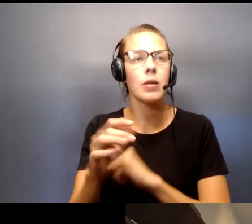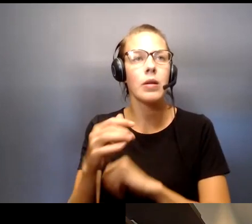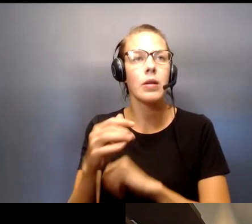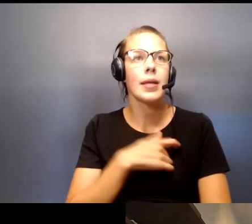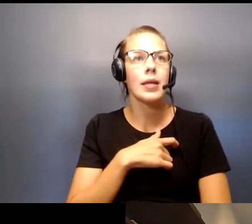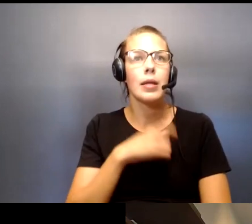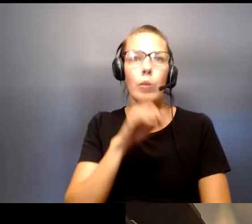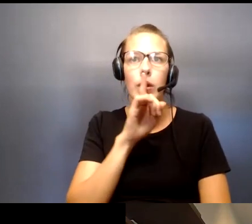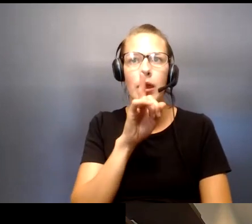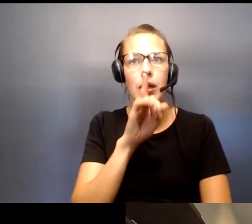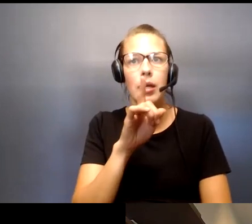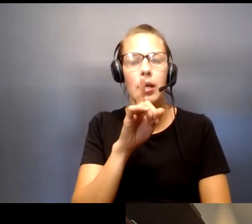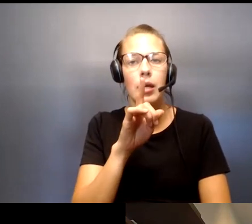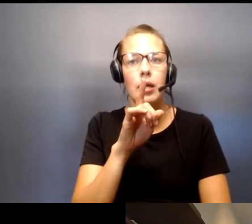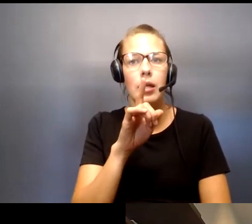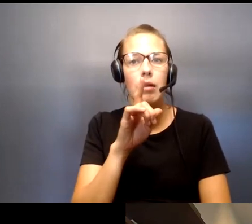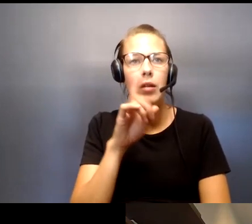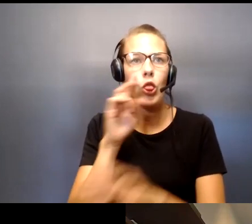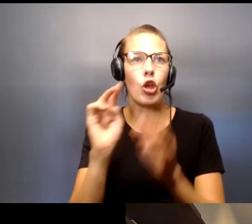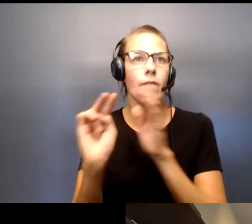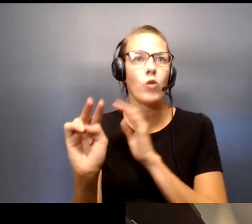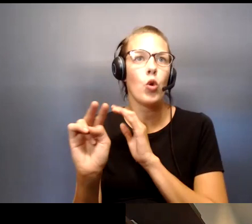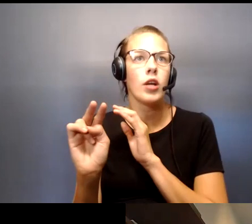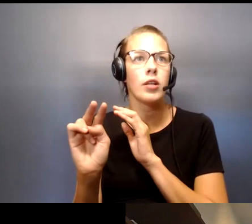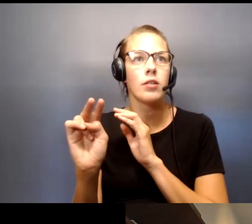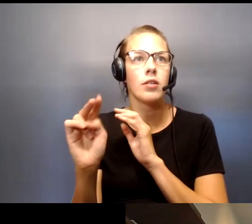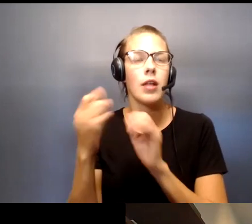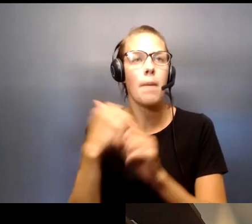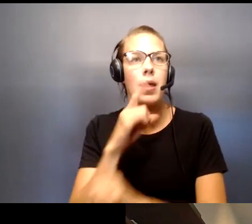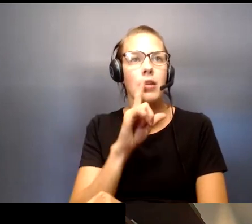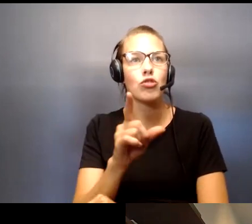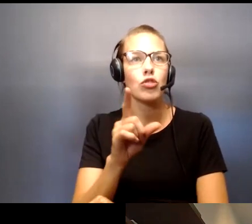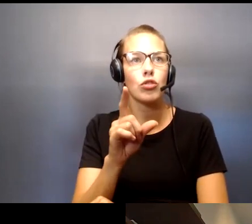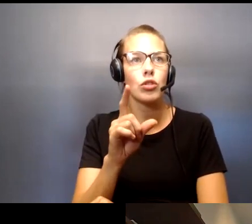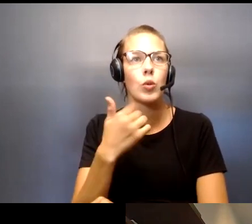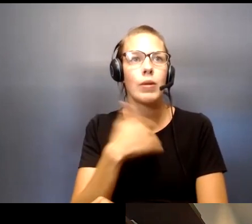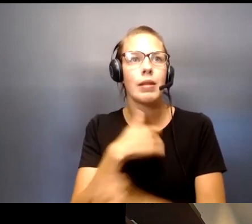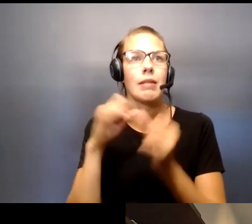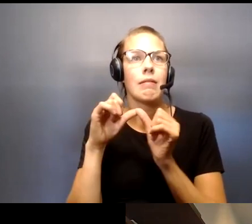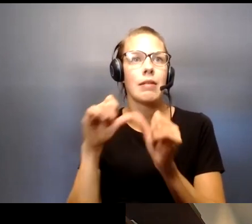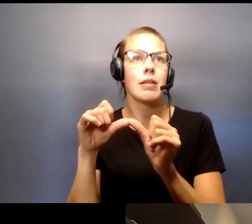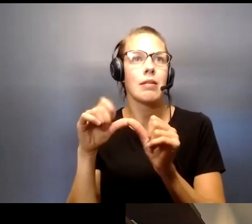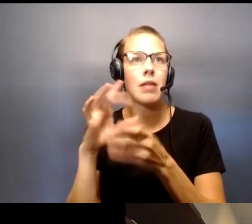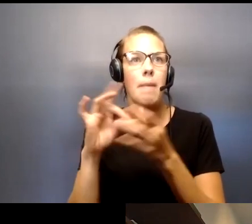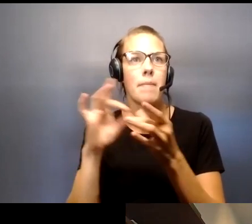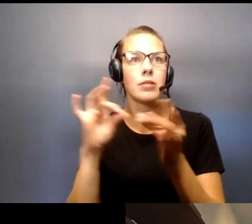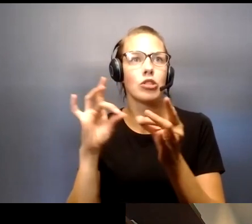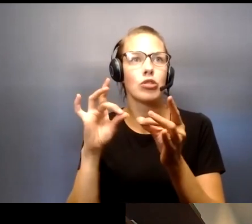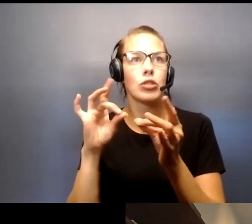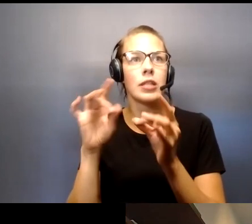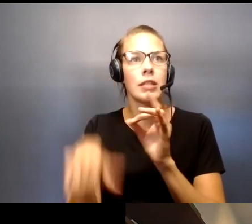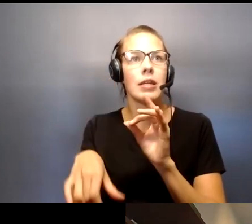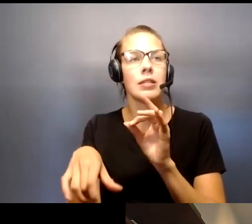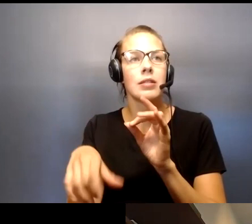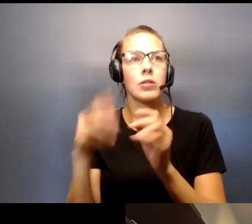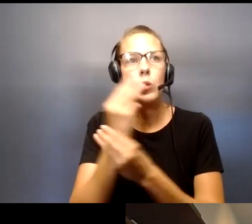are really looking forward to making that we continue the message that needs to be